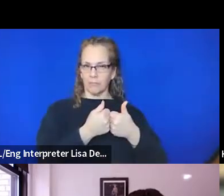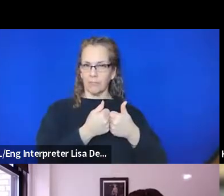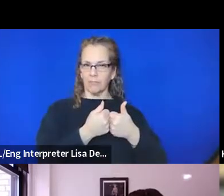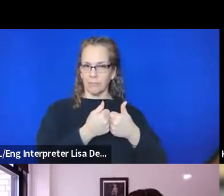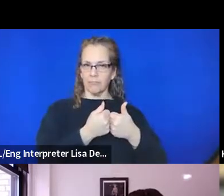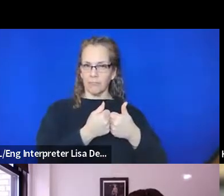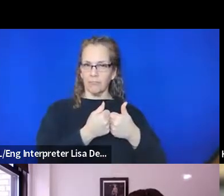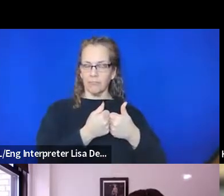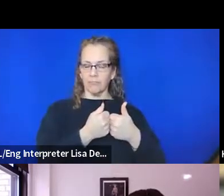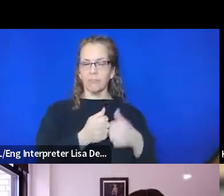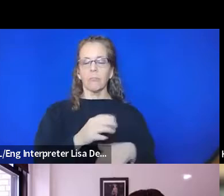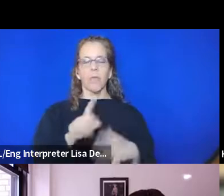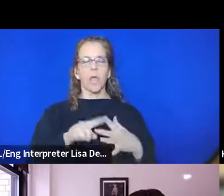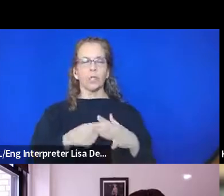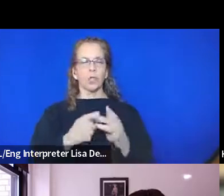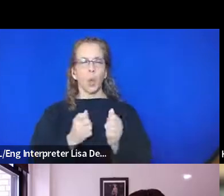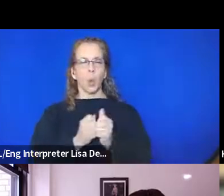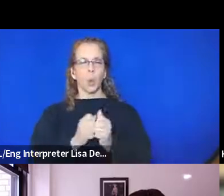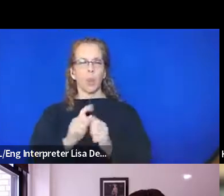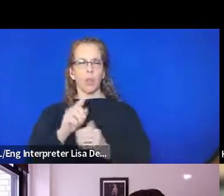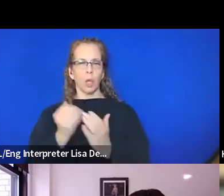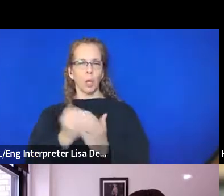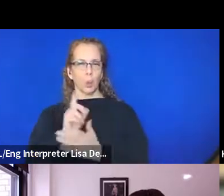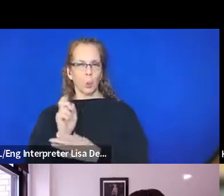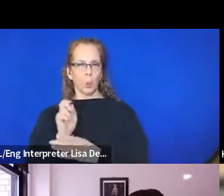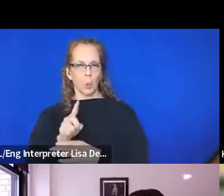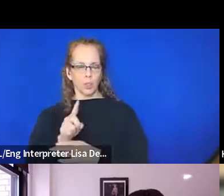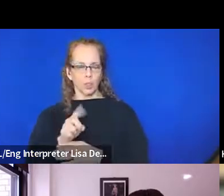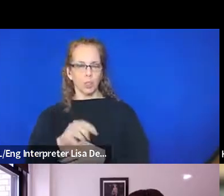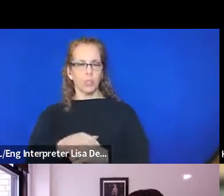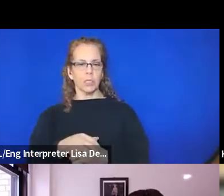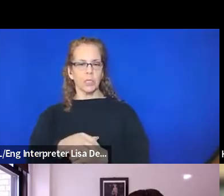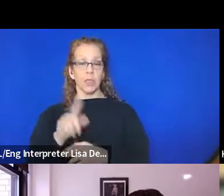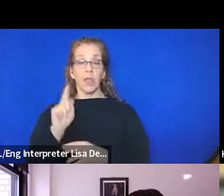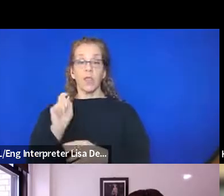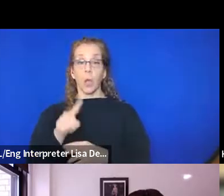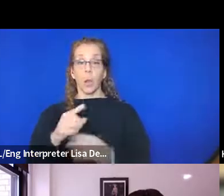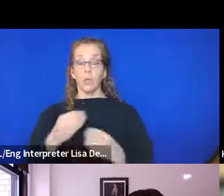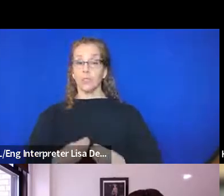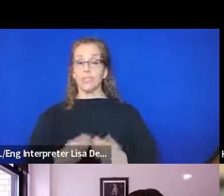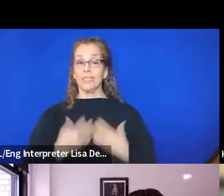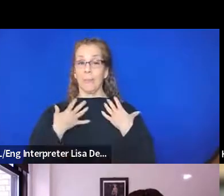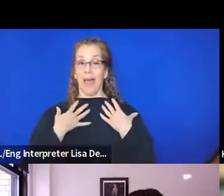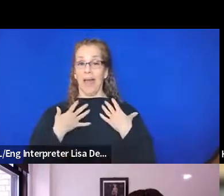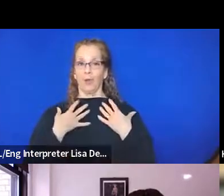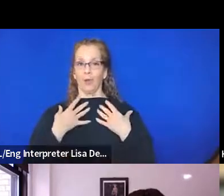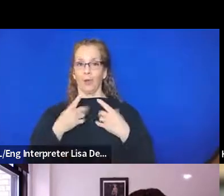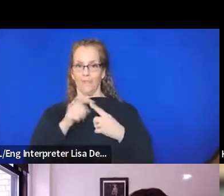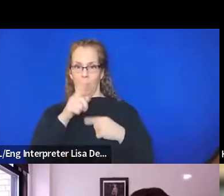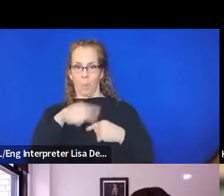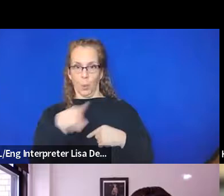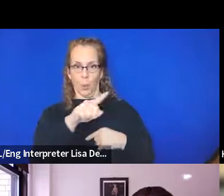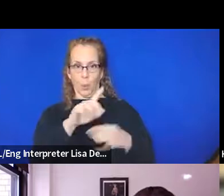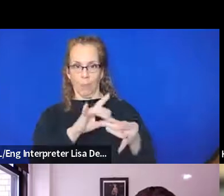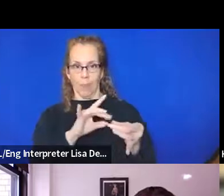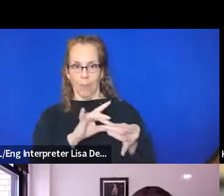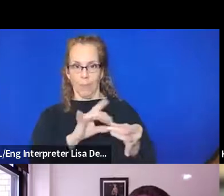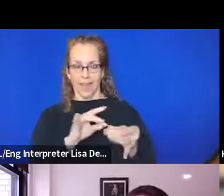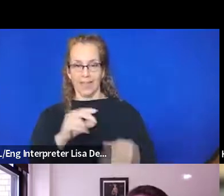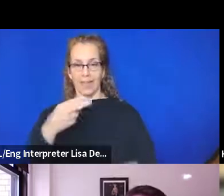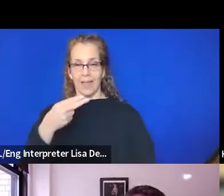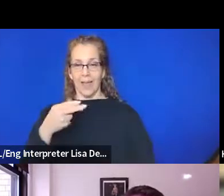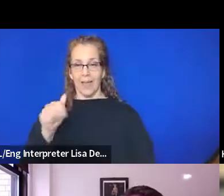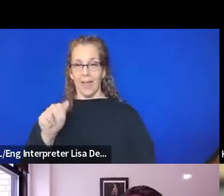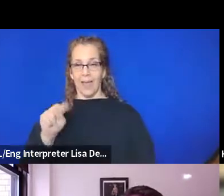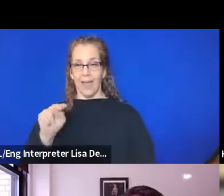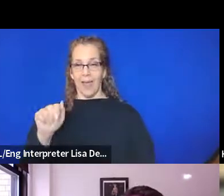with another question that's kind of inspired by things that you've all said. So, you know, Hannah started us off talking